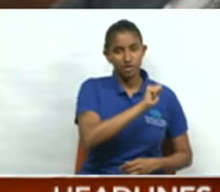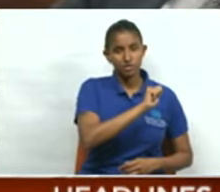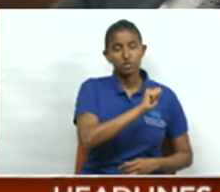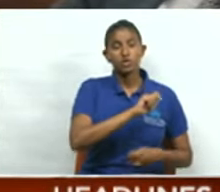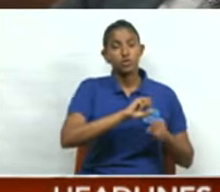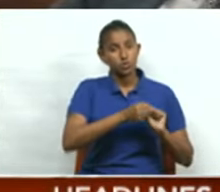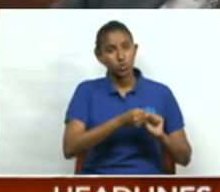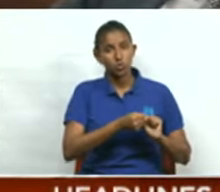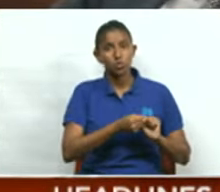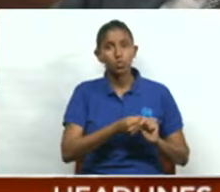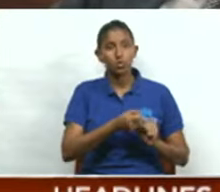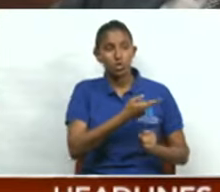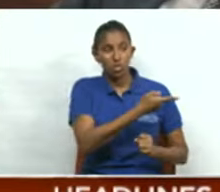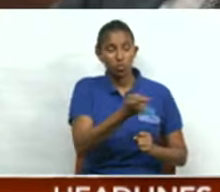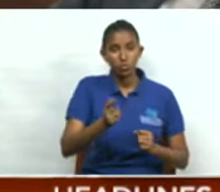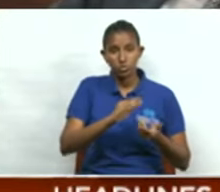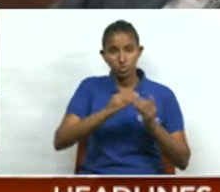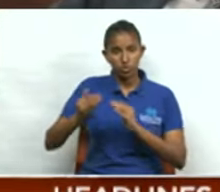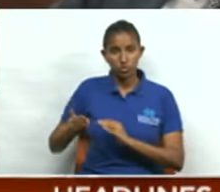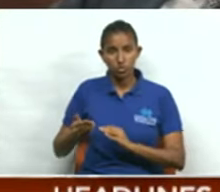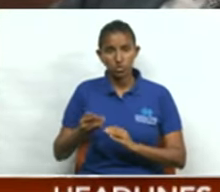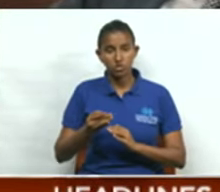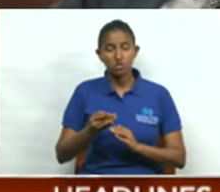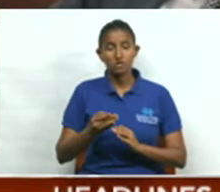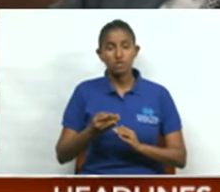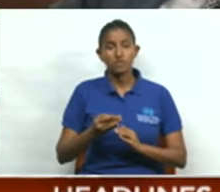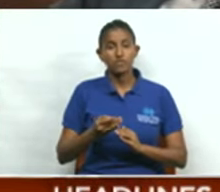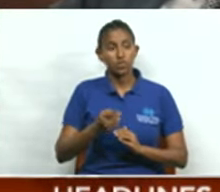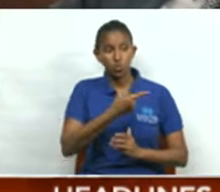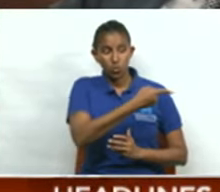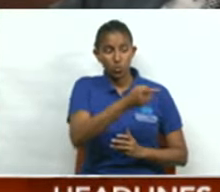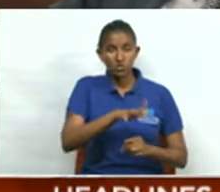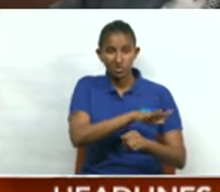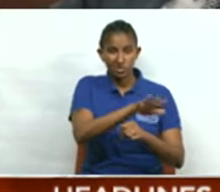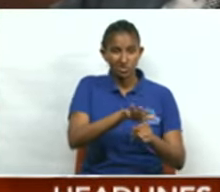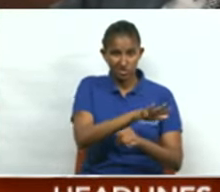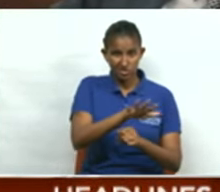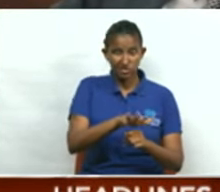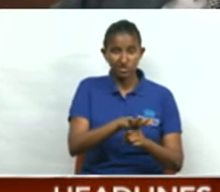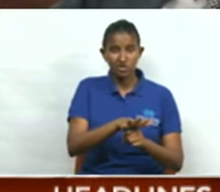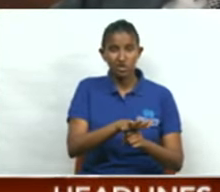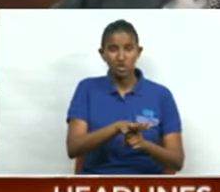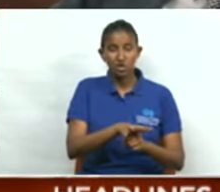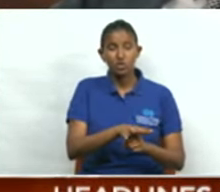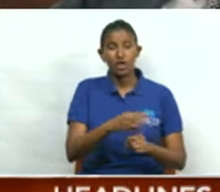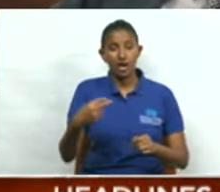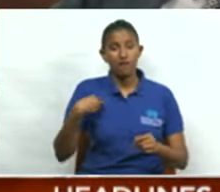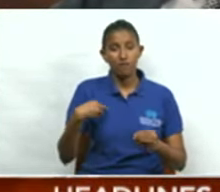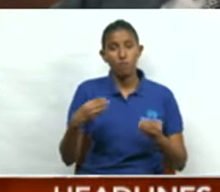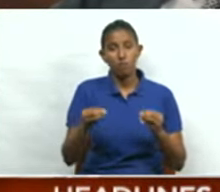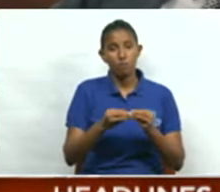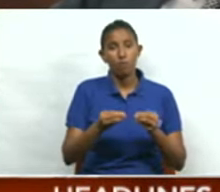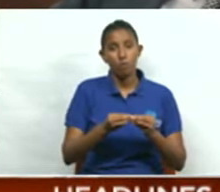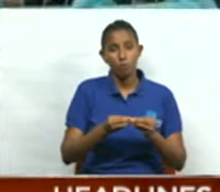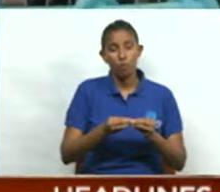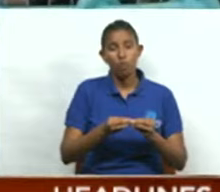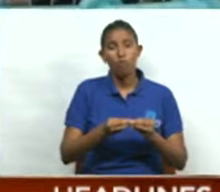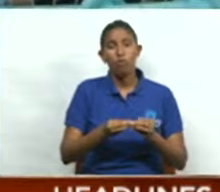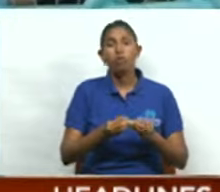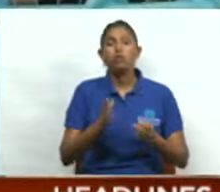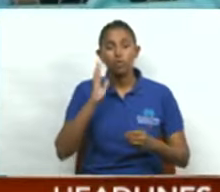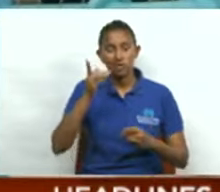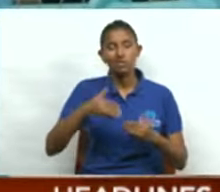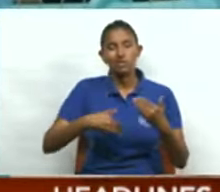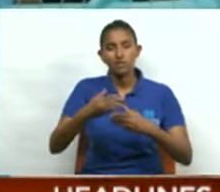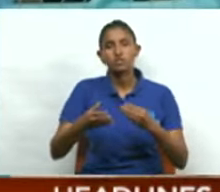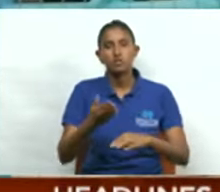as mentioned by the Honourable Member, those communities on the extremities will experience an improvement. This brought